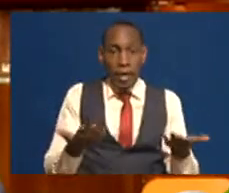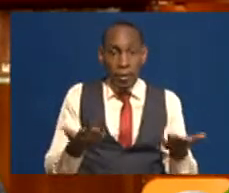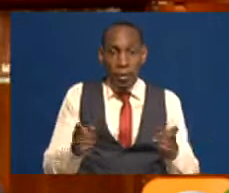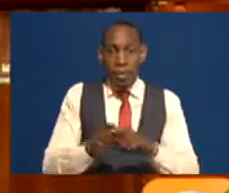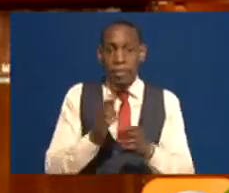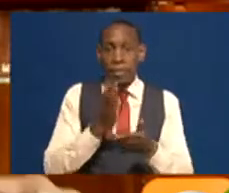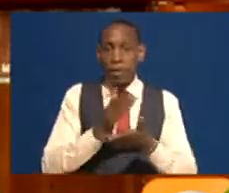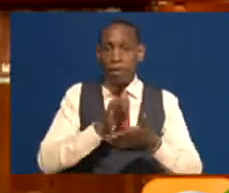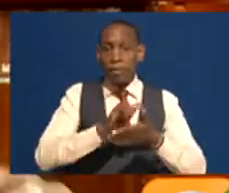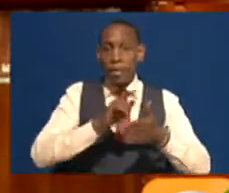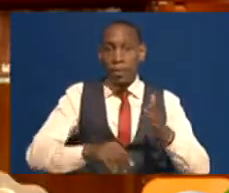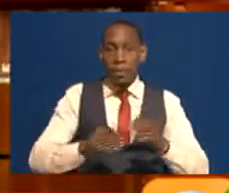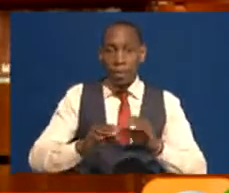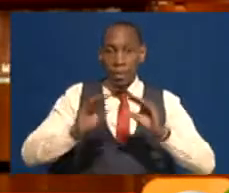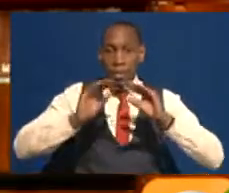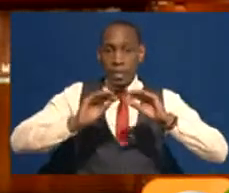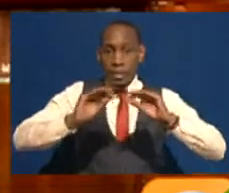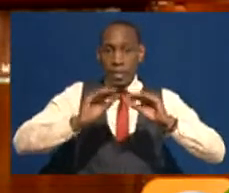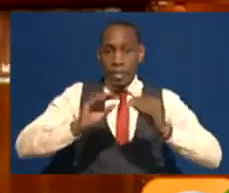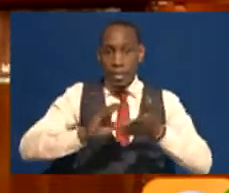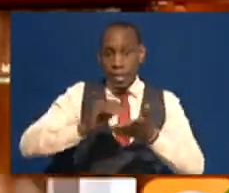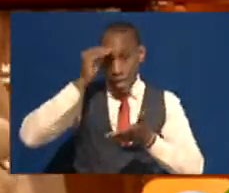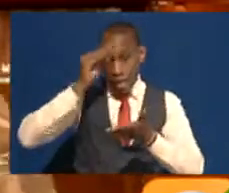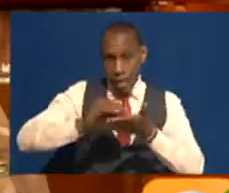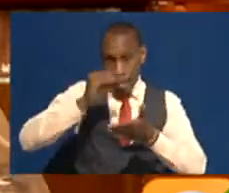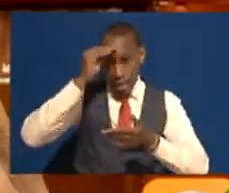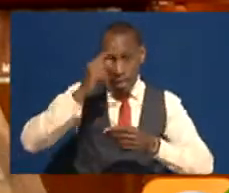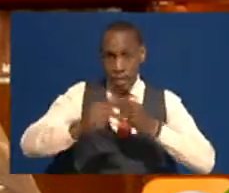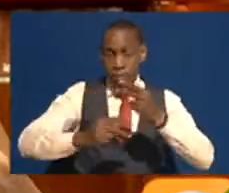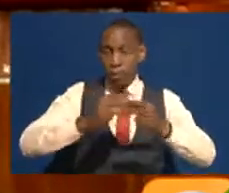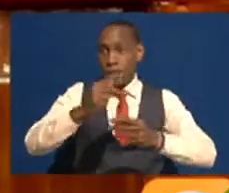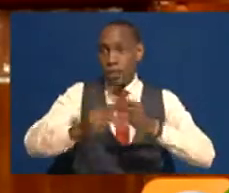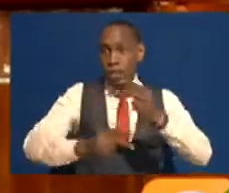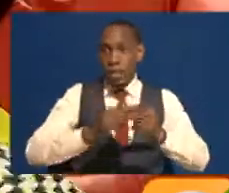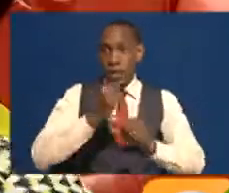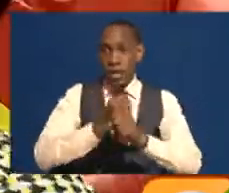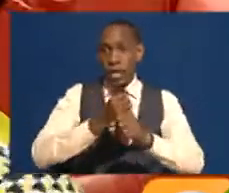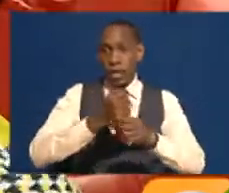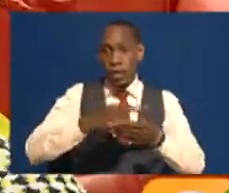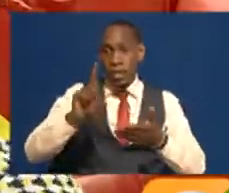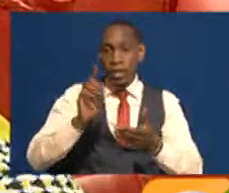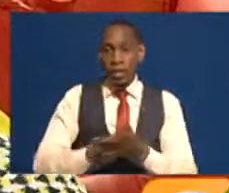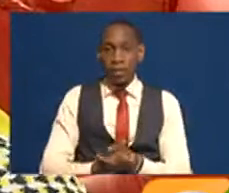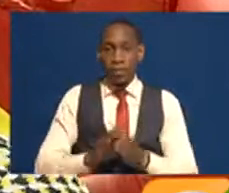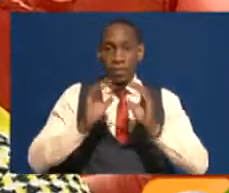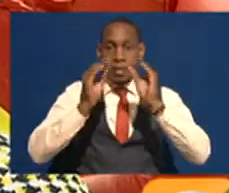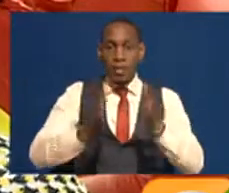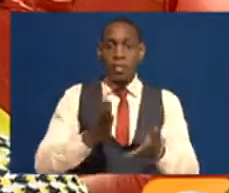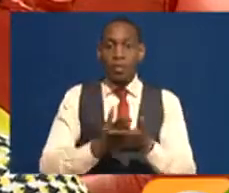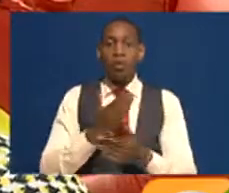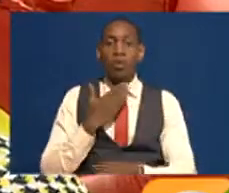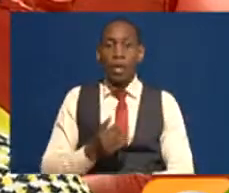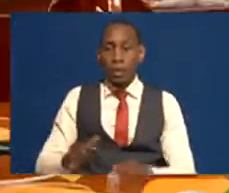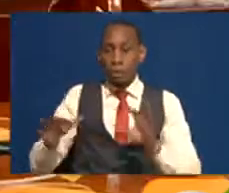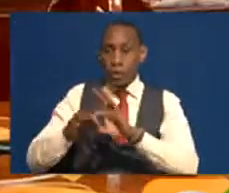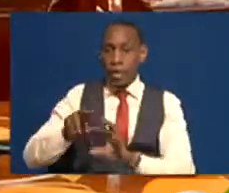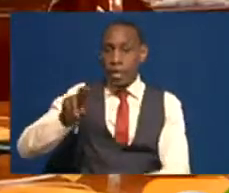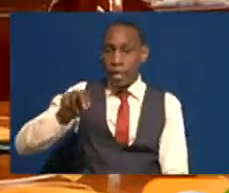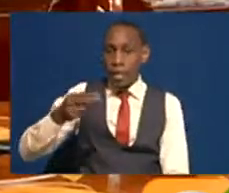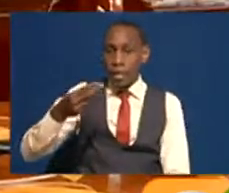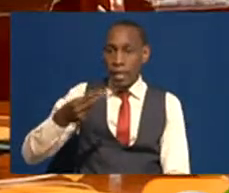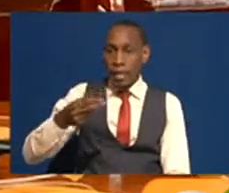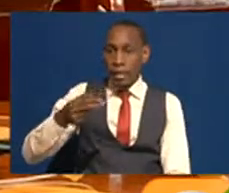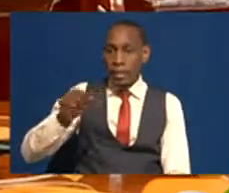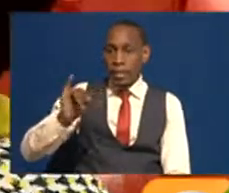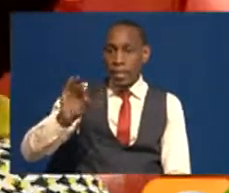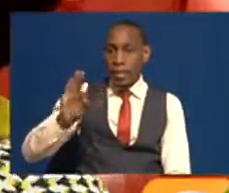making sure that the teaching learning process is actually being done well. Teachers really wanted to go to NHIF. We came to